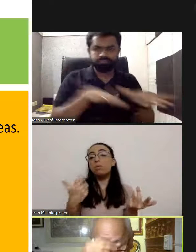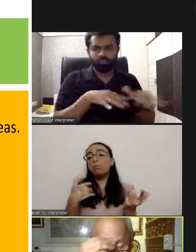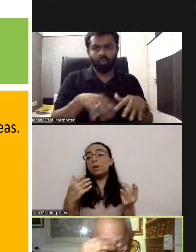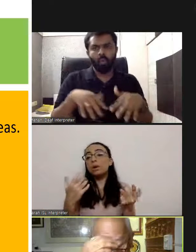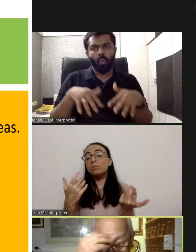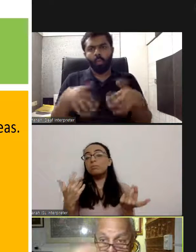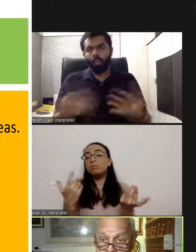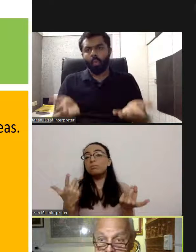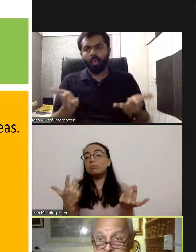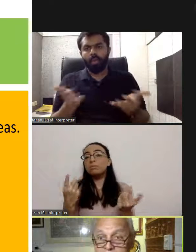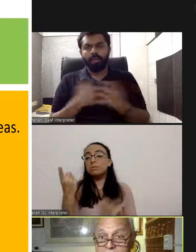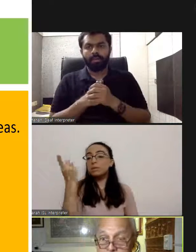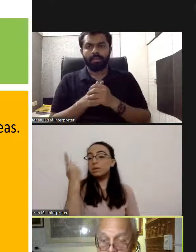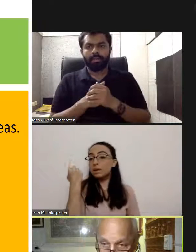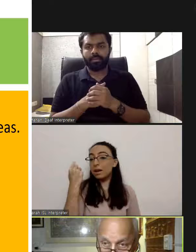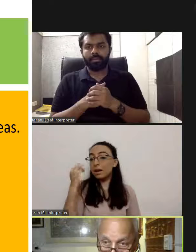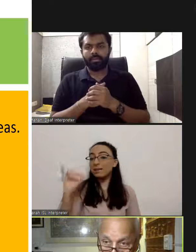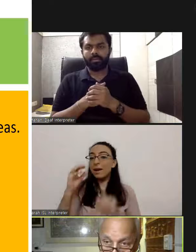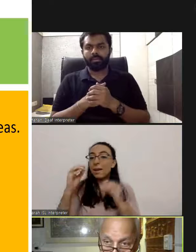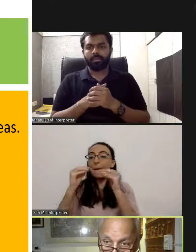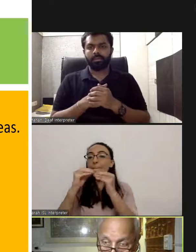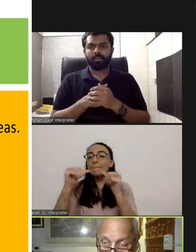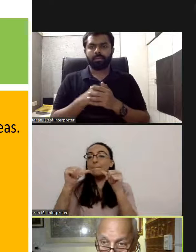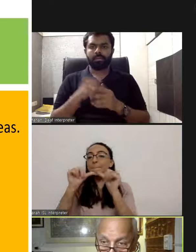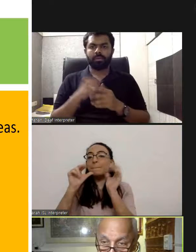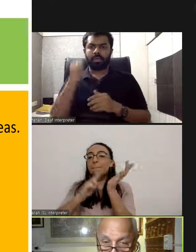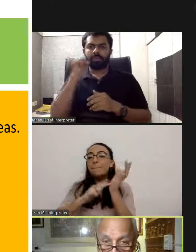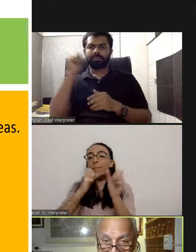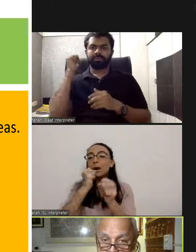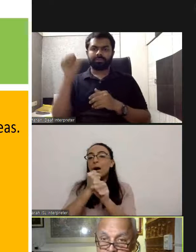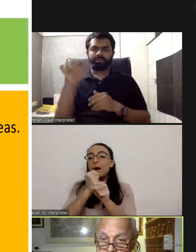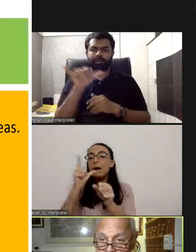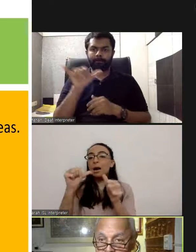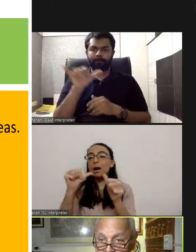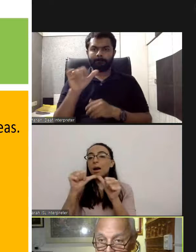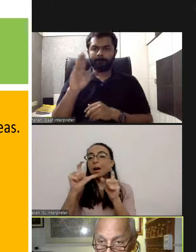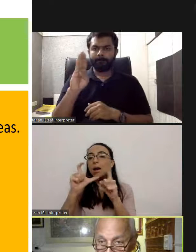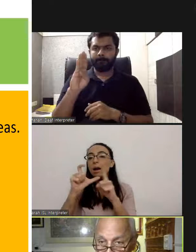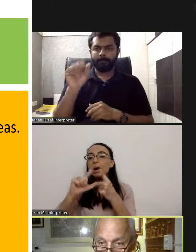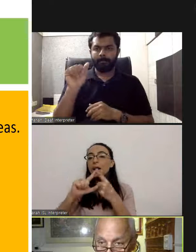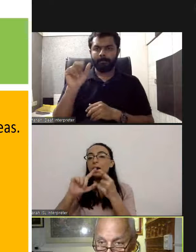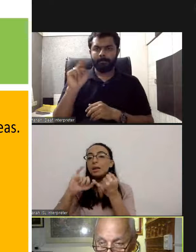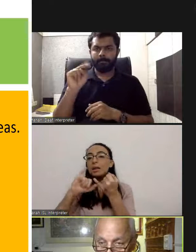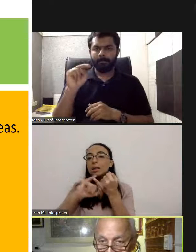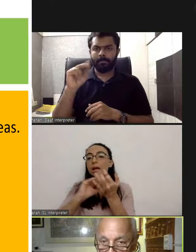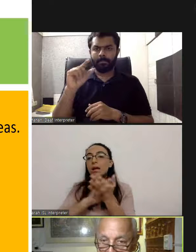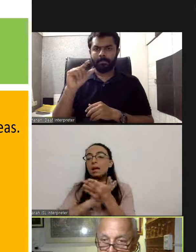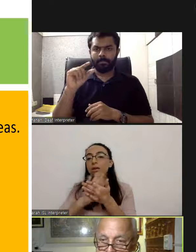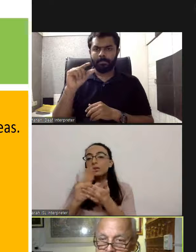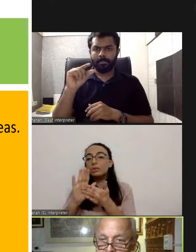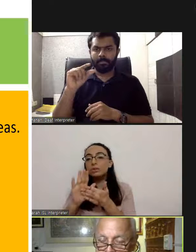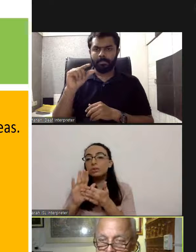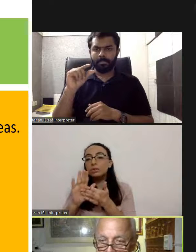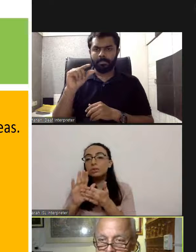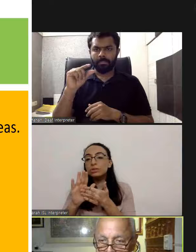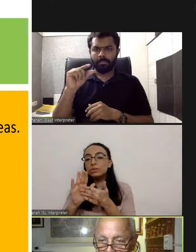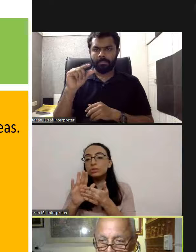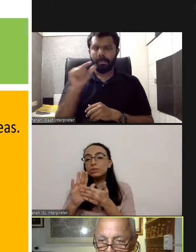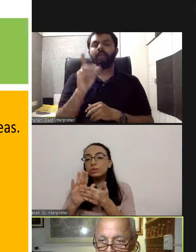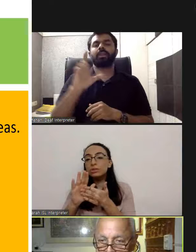in yesterday in Bangladesh, where 50 people died. They're all